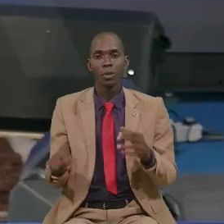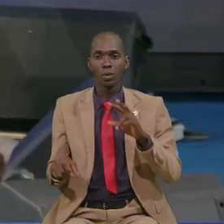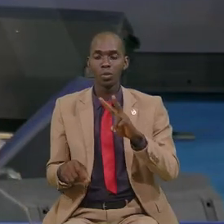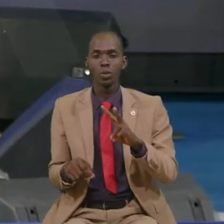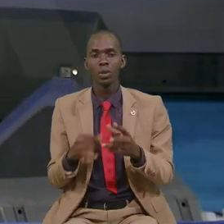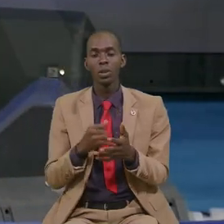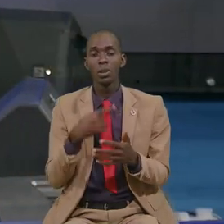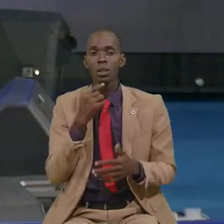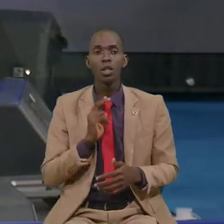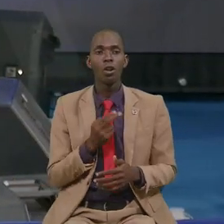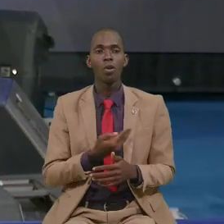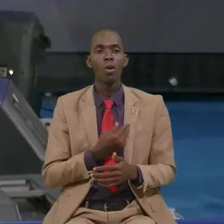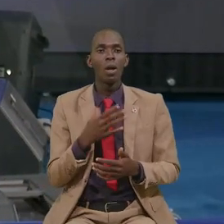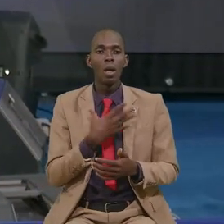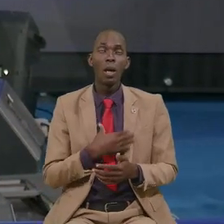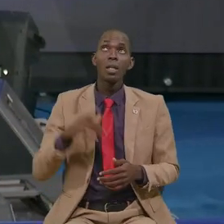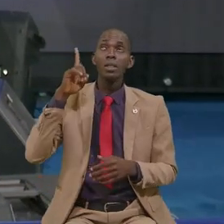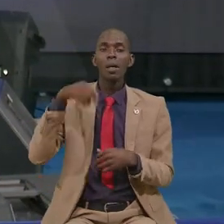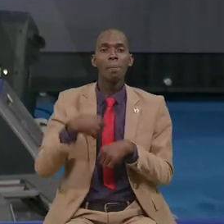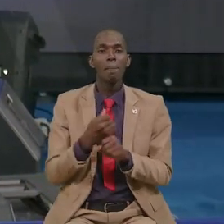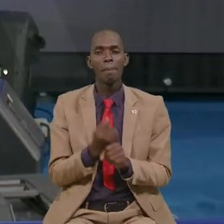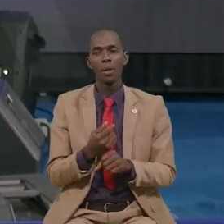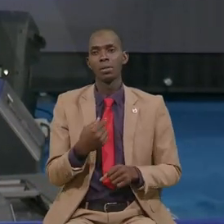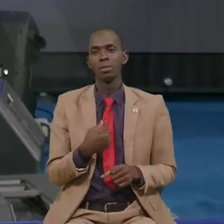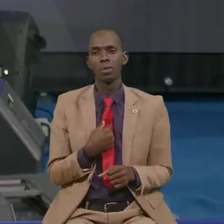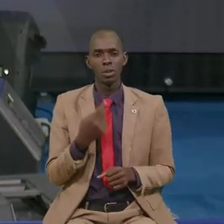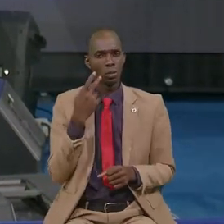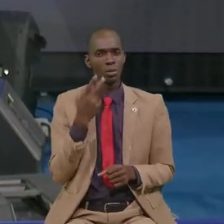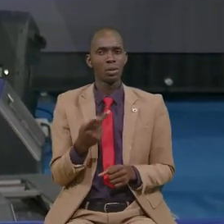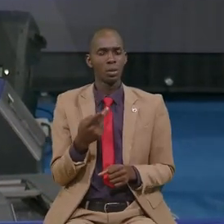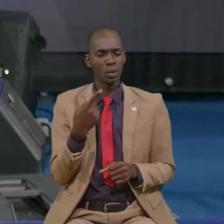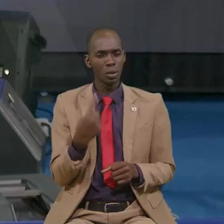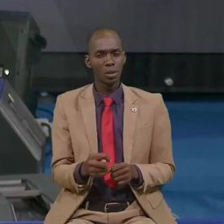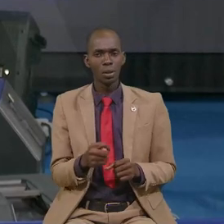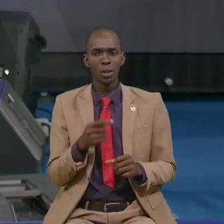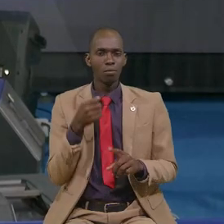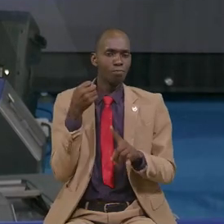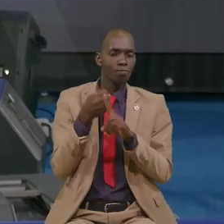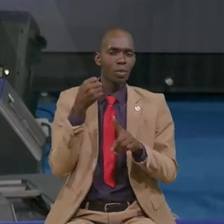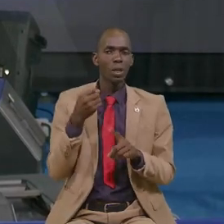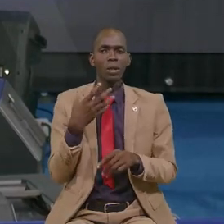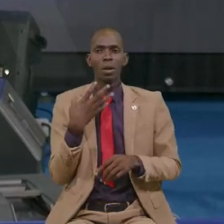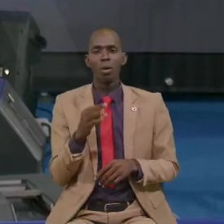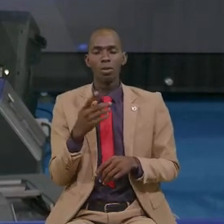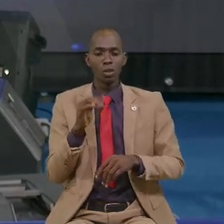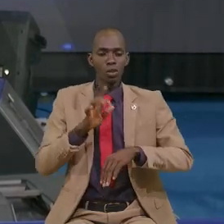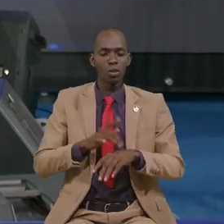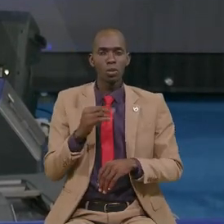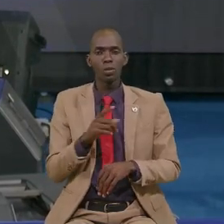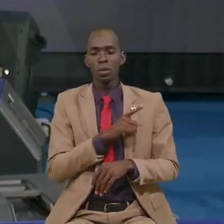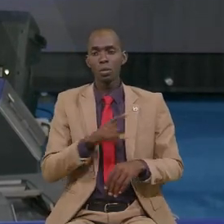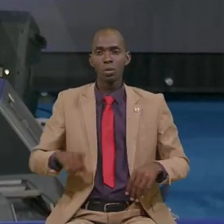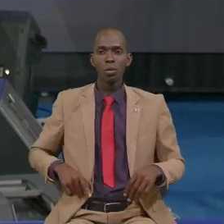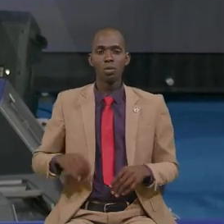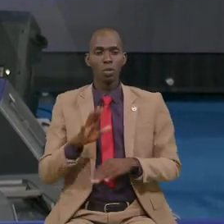us, and he caused me. Have you seen the effect and the impact of the Lord, the hand of the Lord, calling